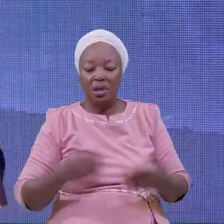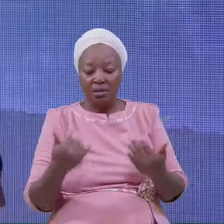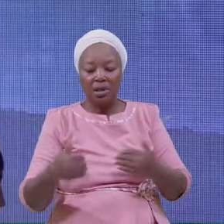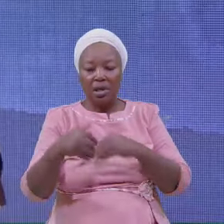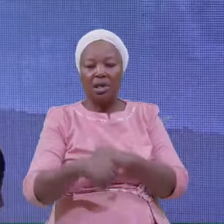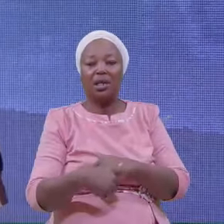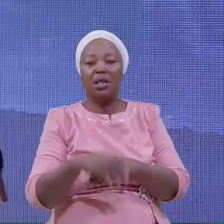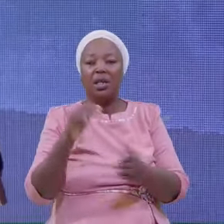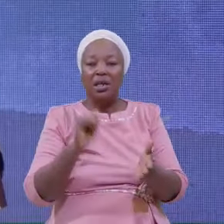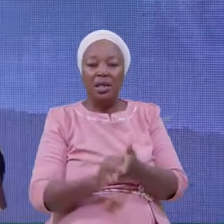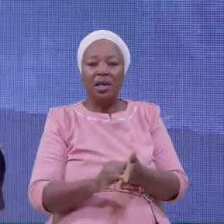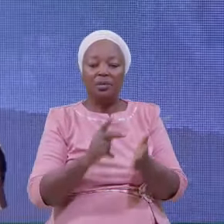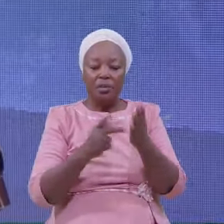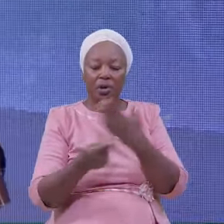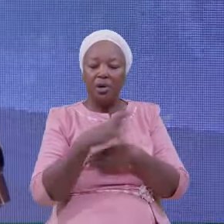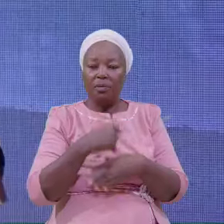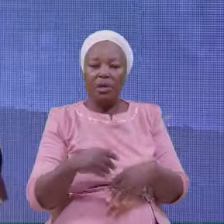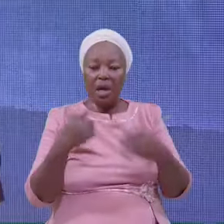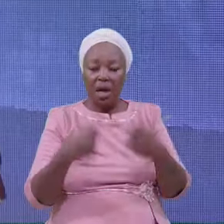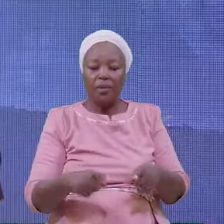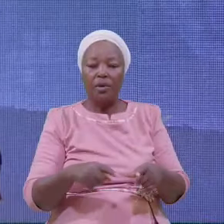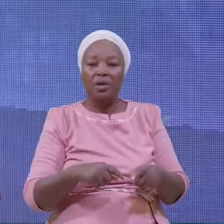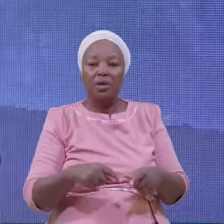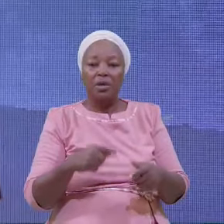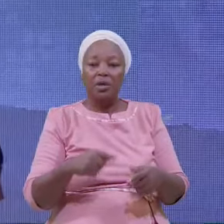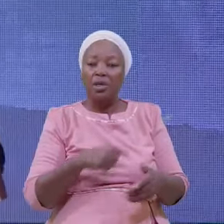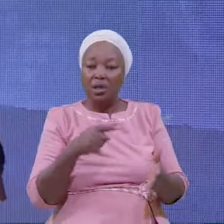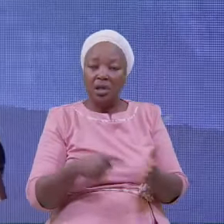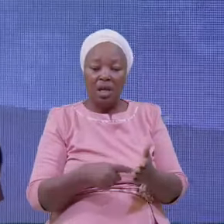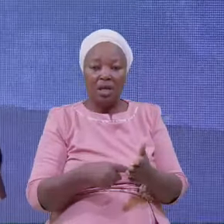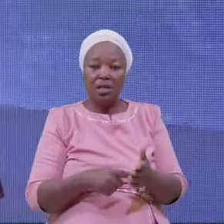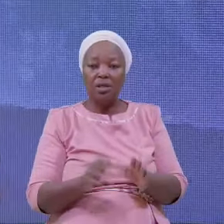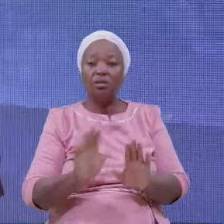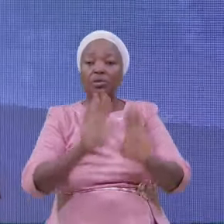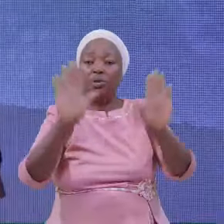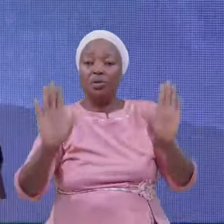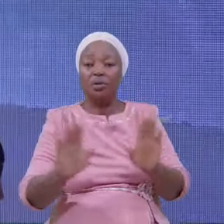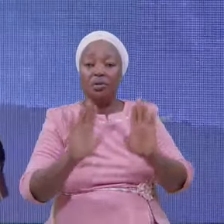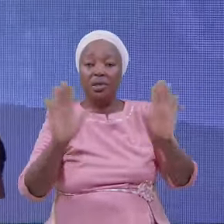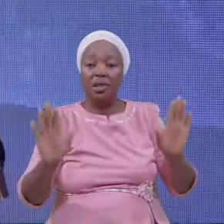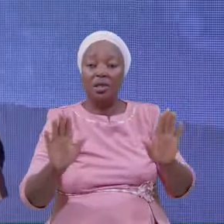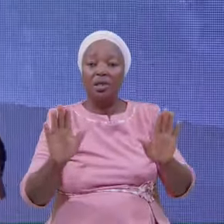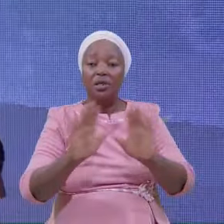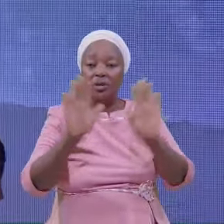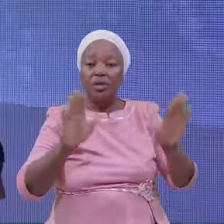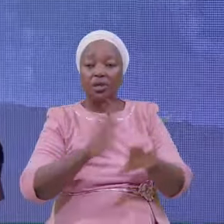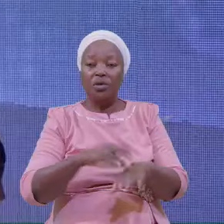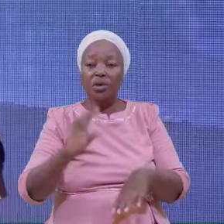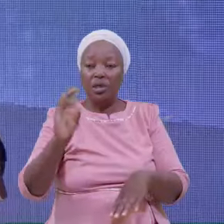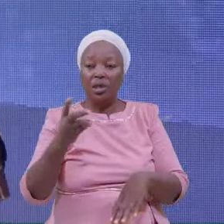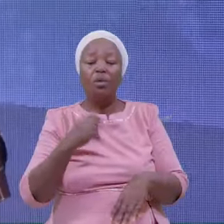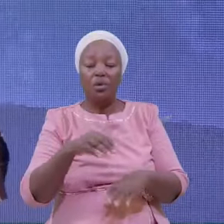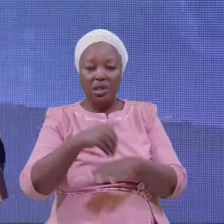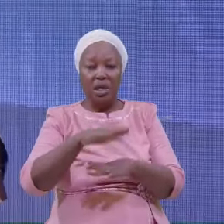be on Sunday 7th, this coming Sunday. More details about this will be sent to you. Our